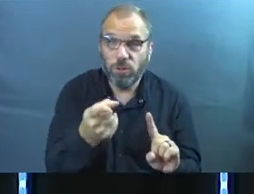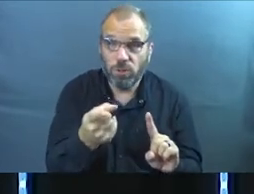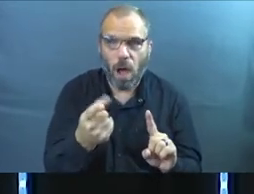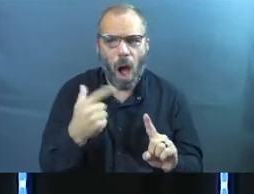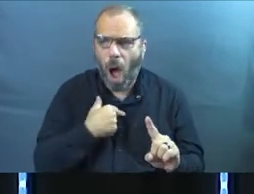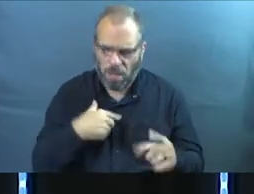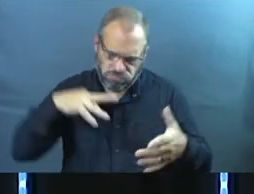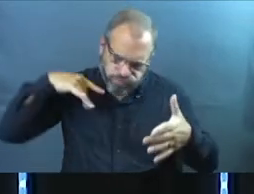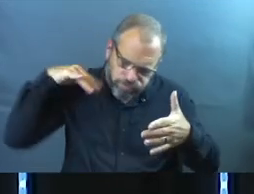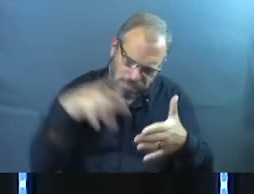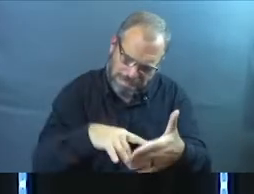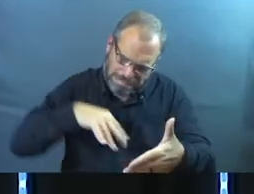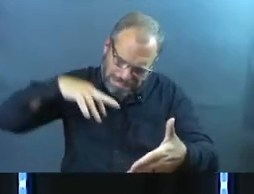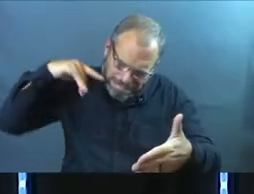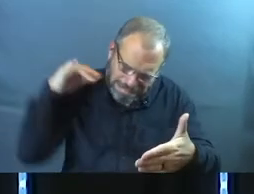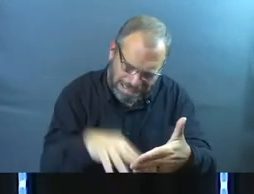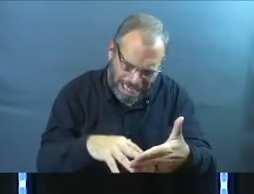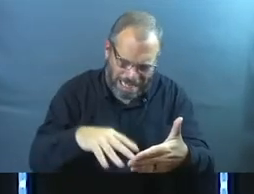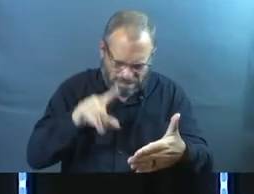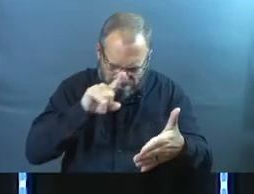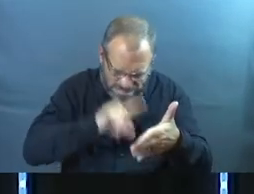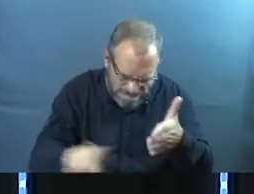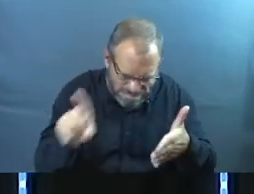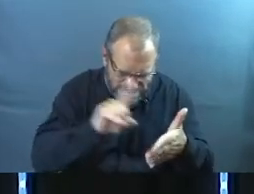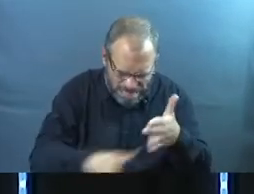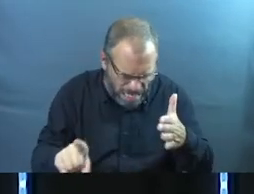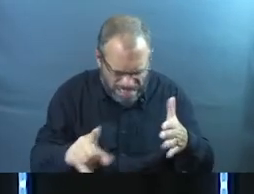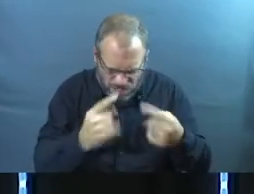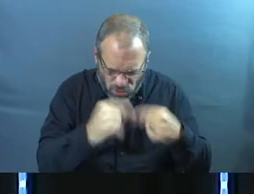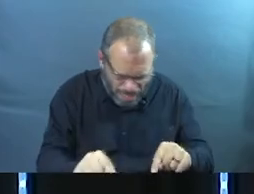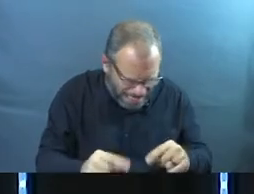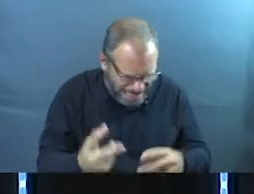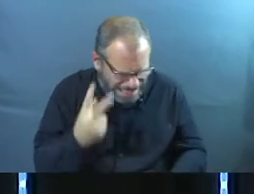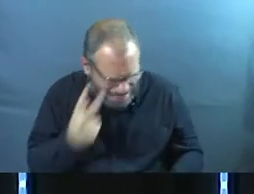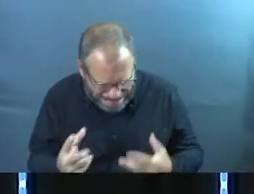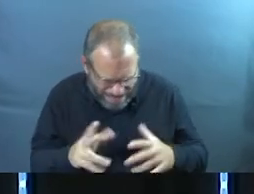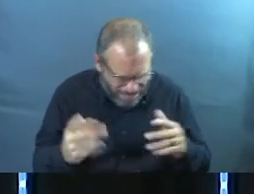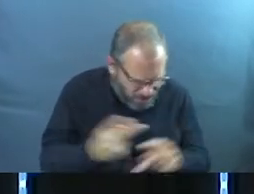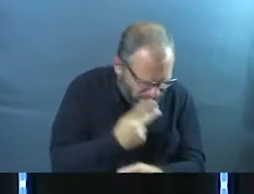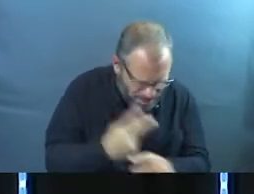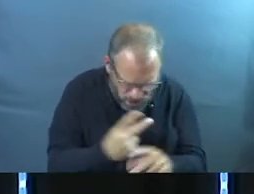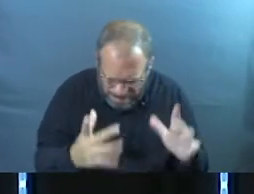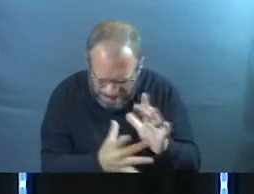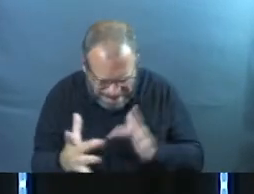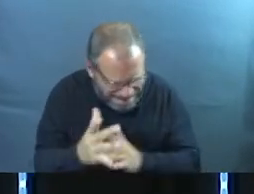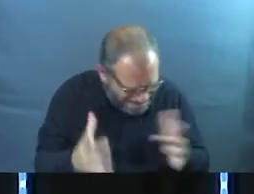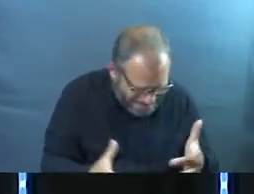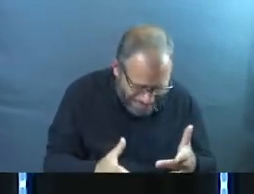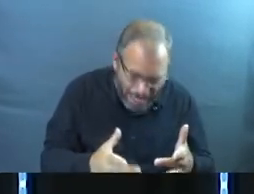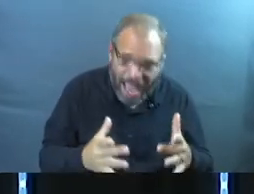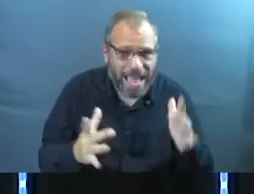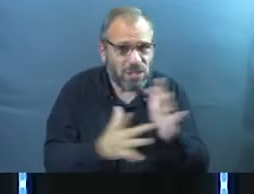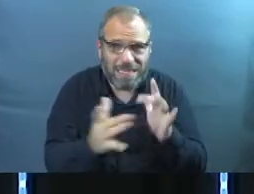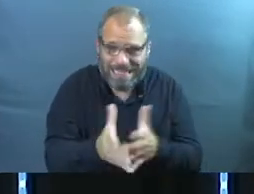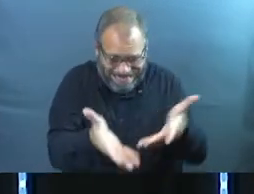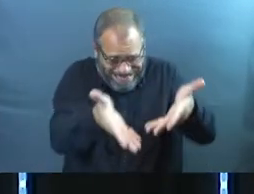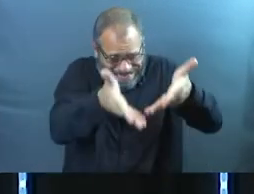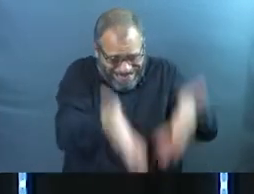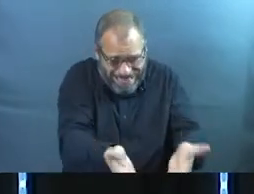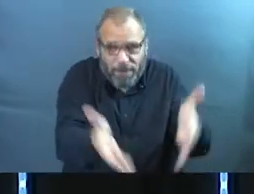You can keep studying him. You can keep peering in. You can keep trying to figure him out. And he's all